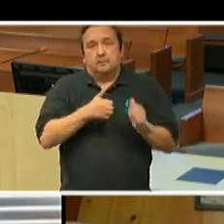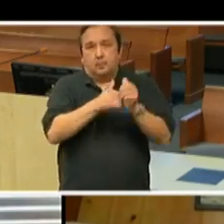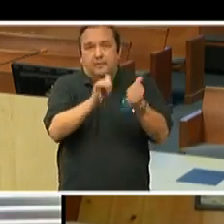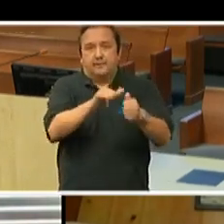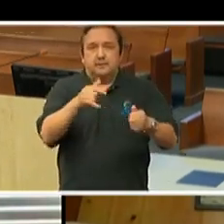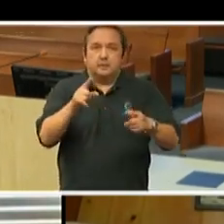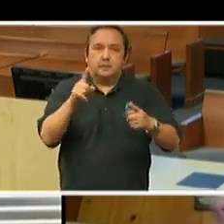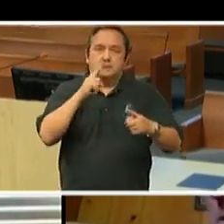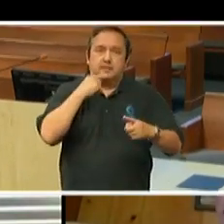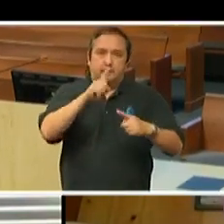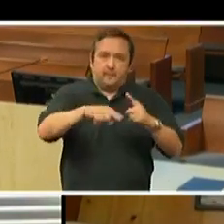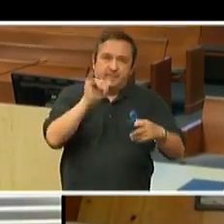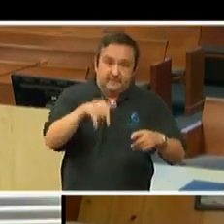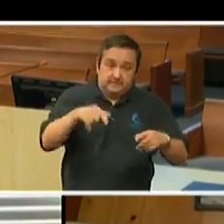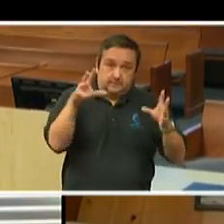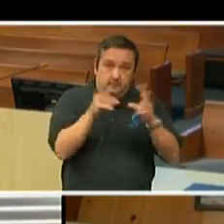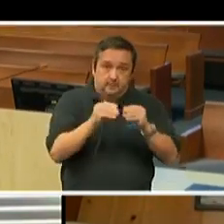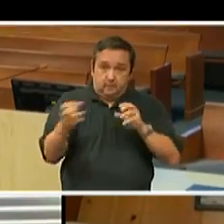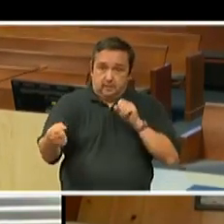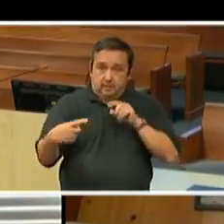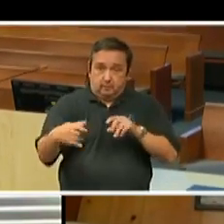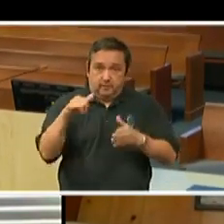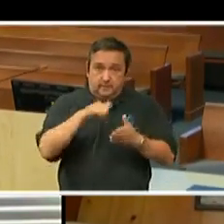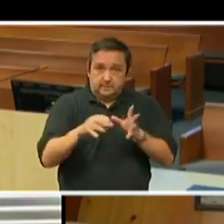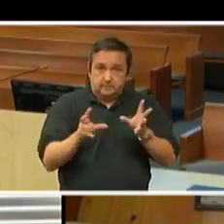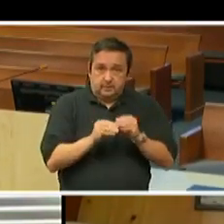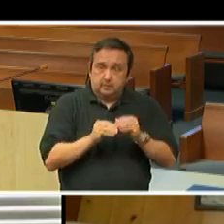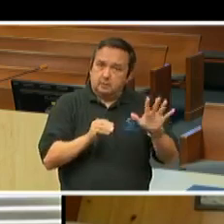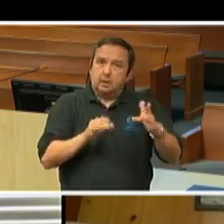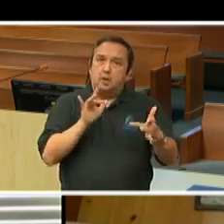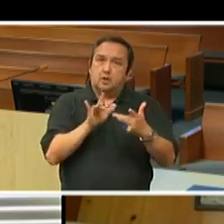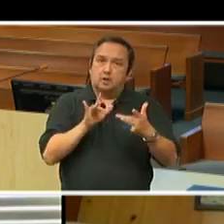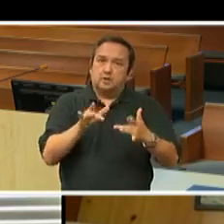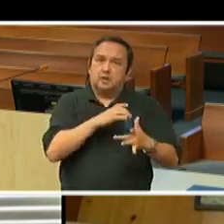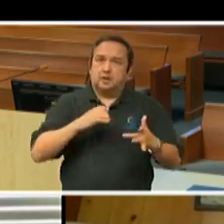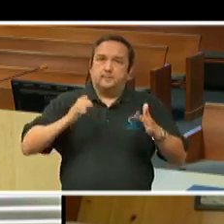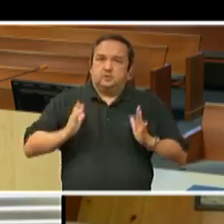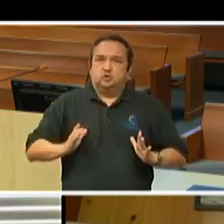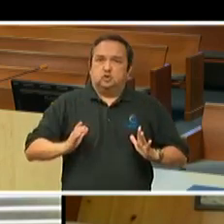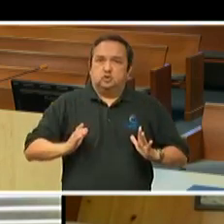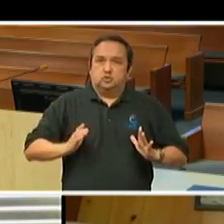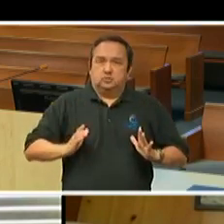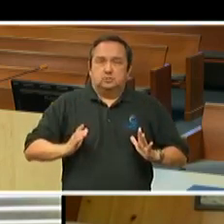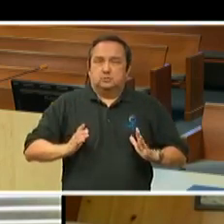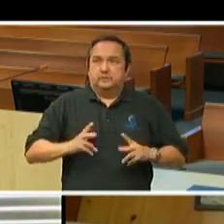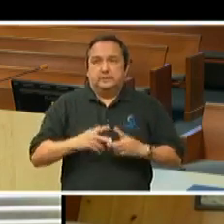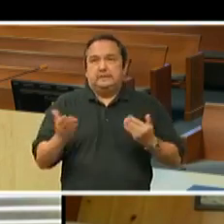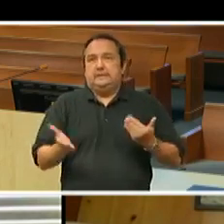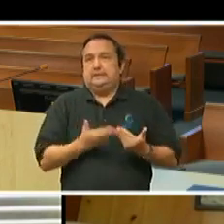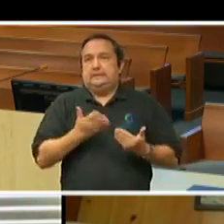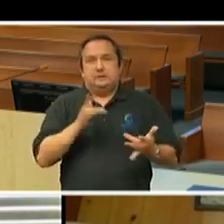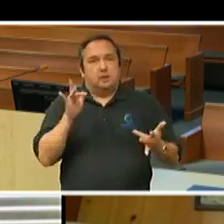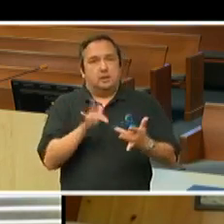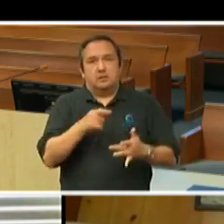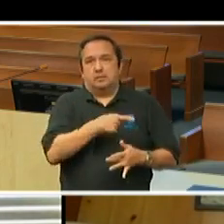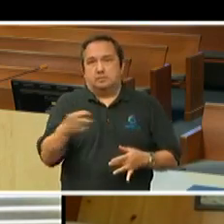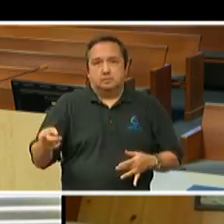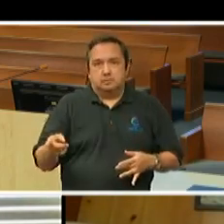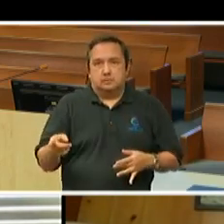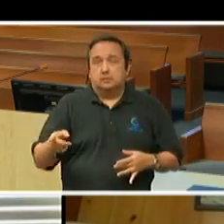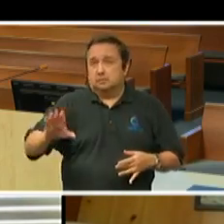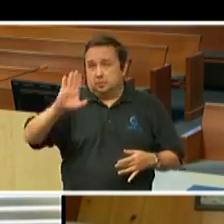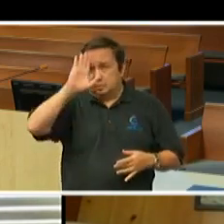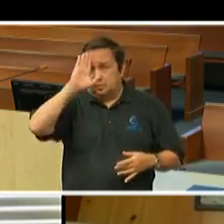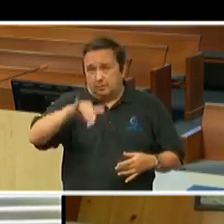about this meeting, they want to have input in this meeting, I say, contact your commissioners. They're all incredibly easy to get a hold of, and you know